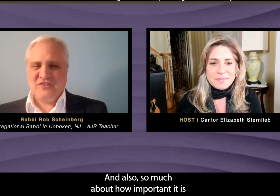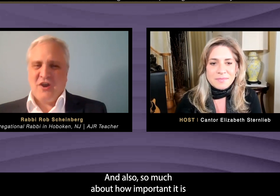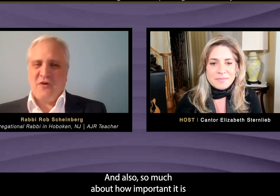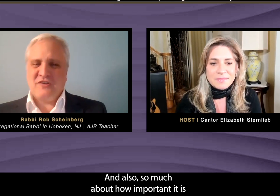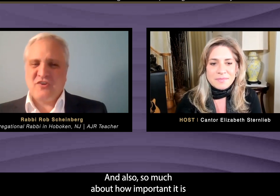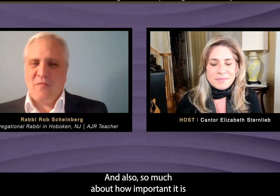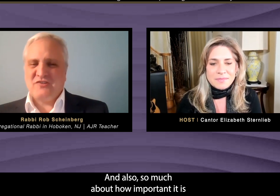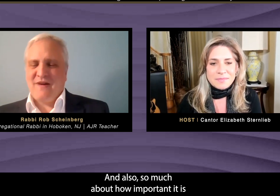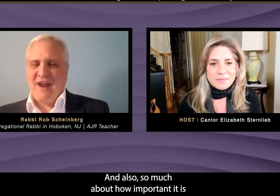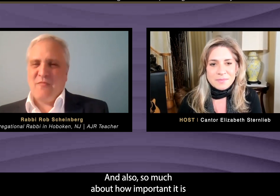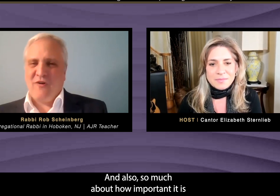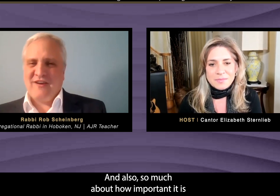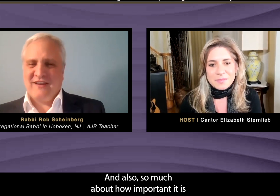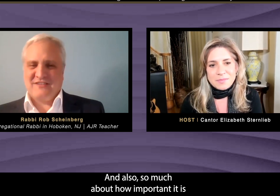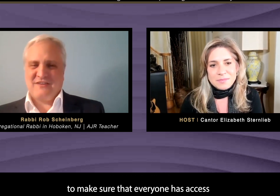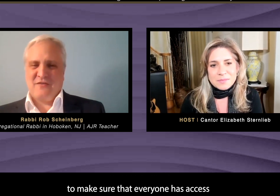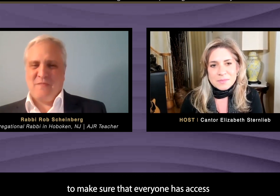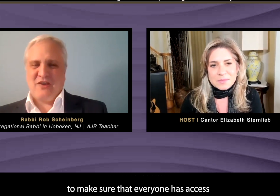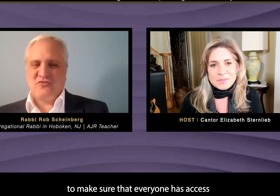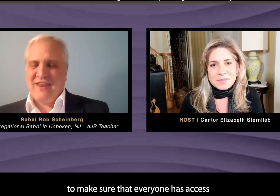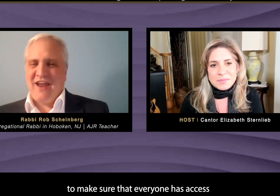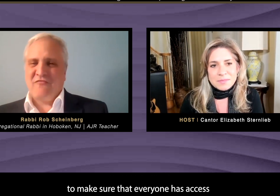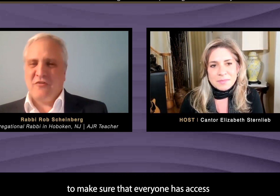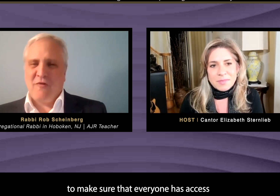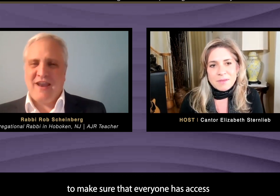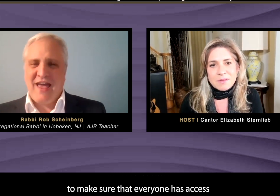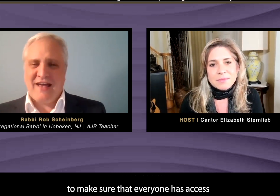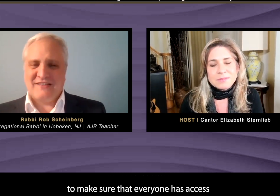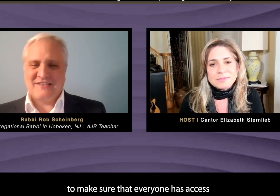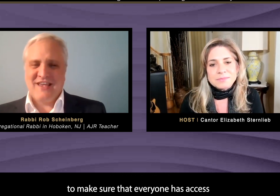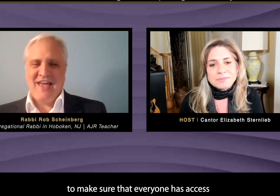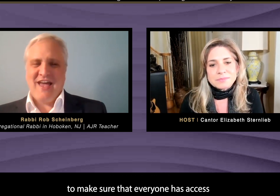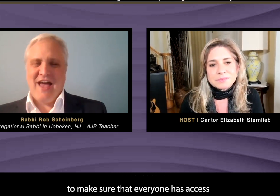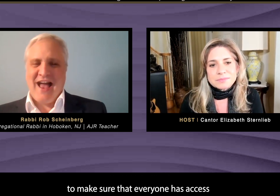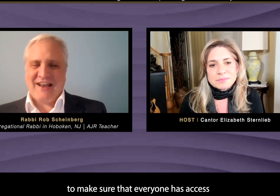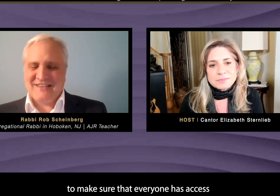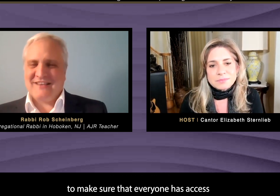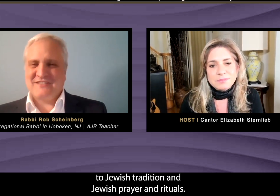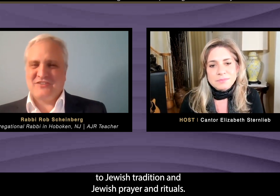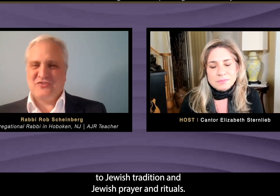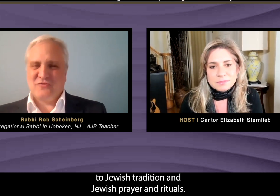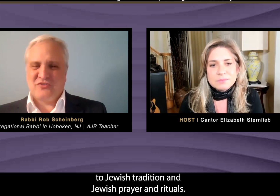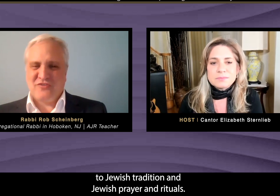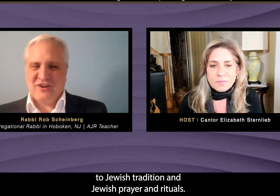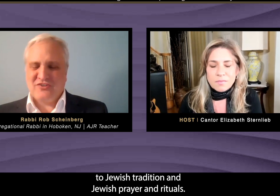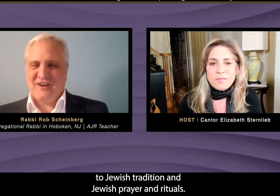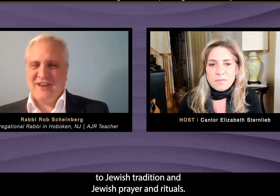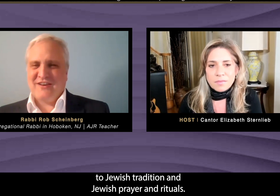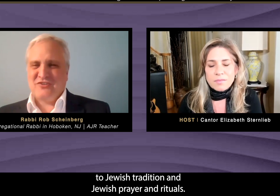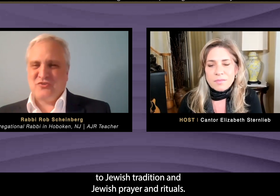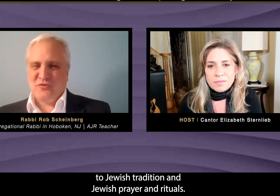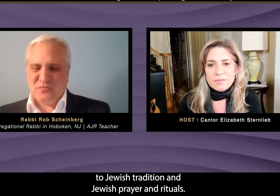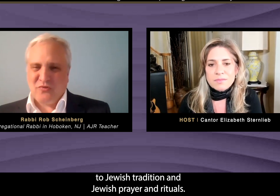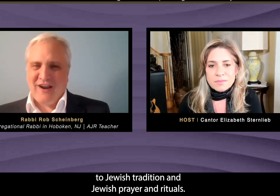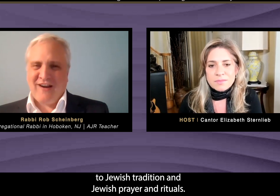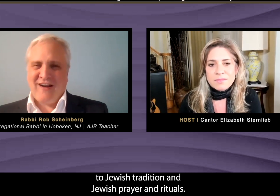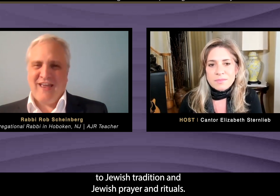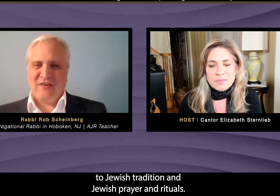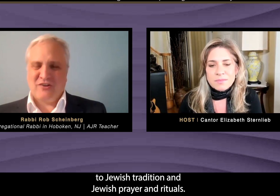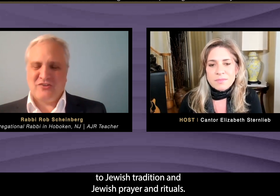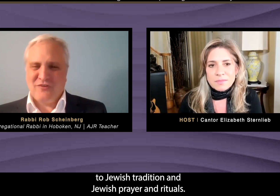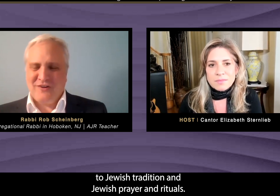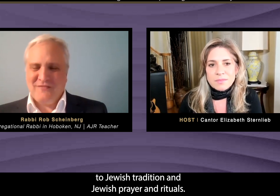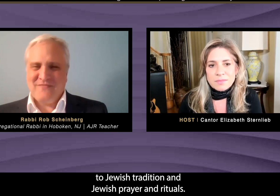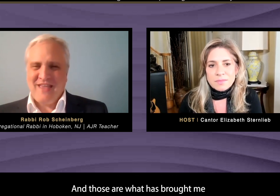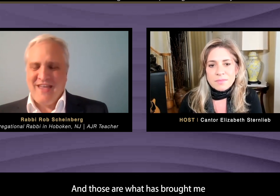and also so much about how important it is to make sure that everyone has access to Jewish tradition and Jewish